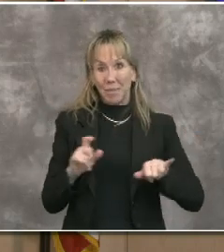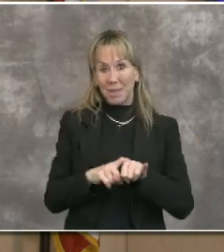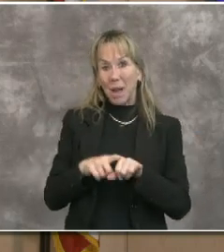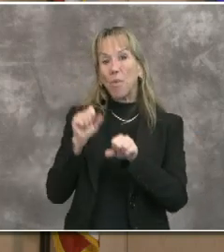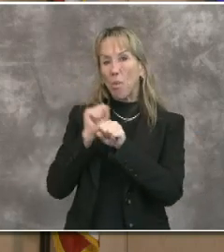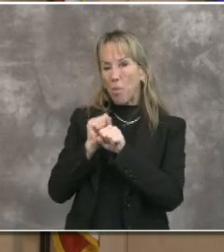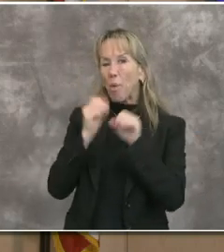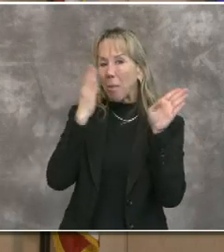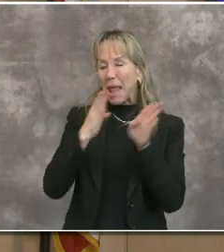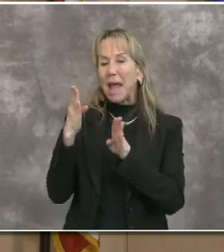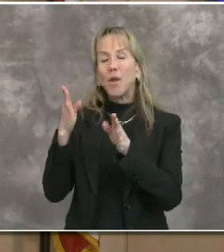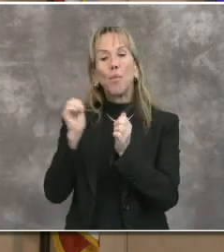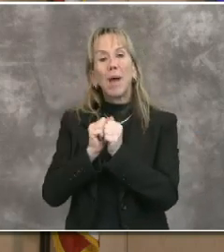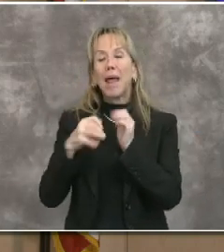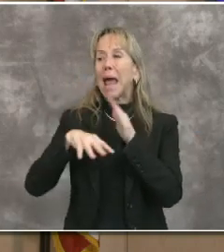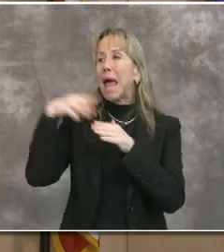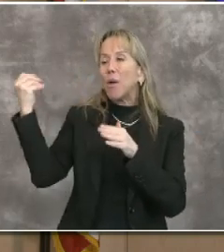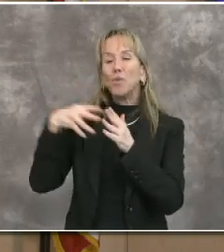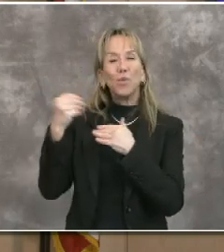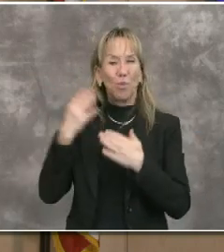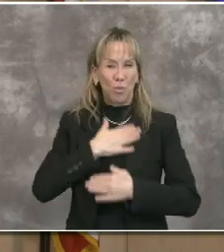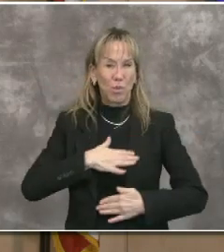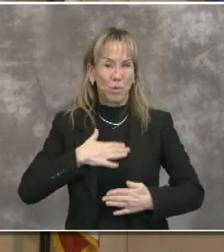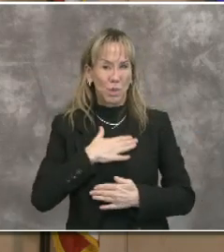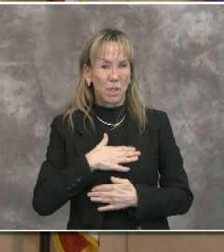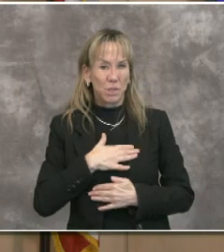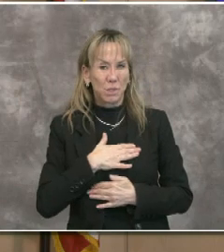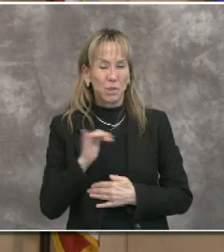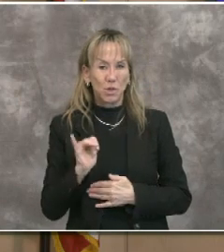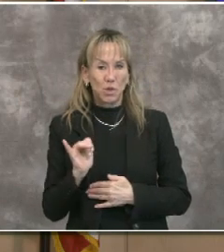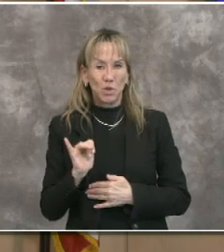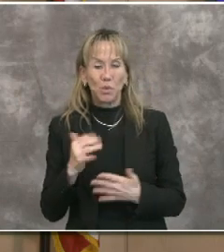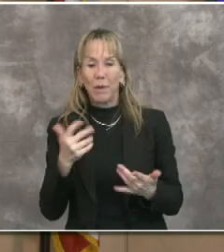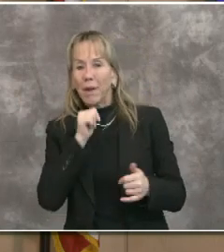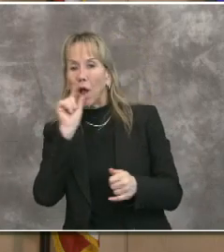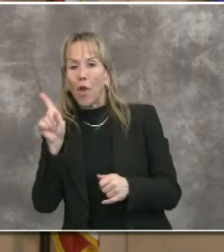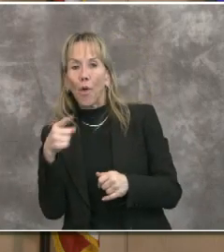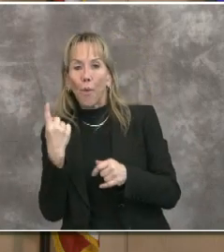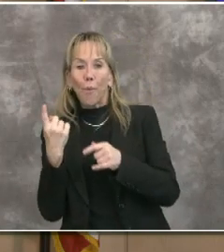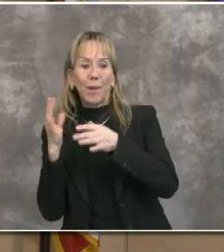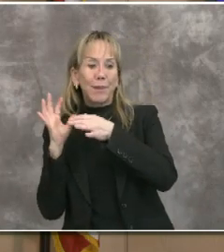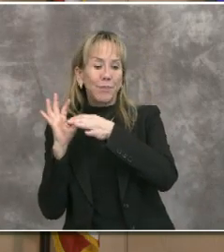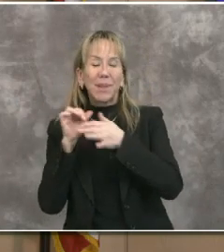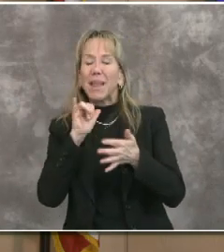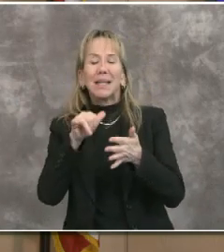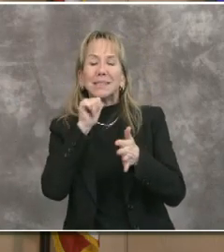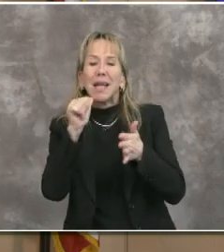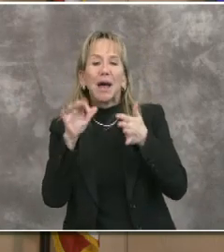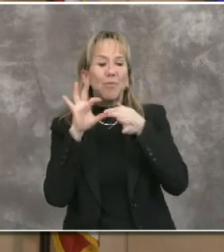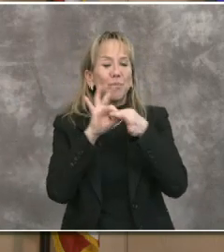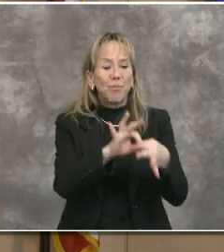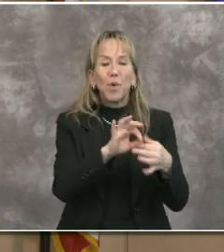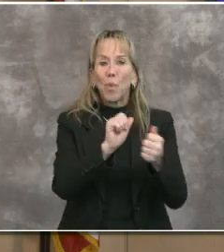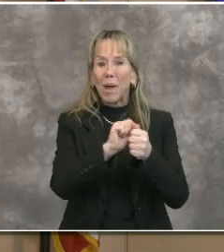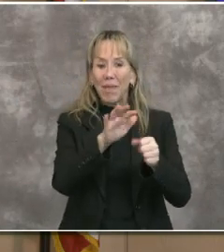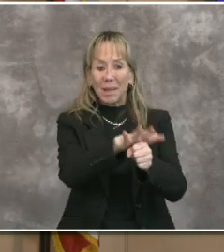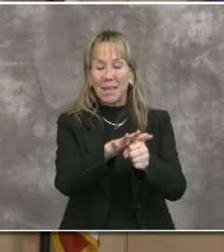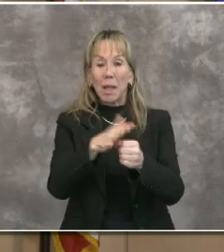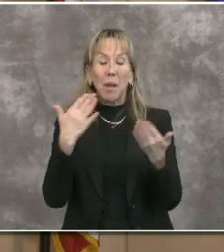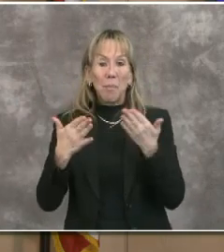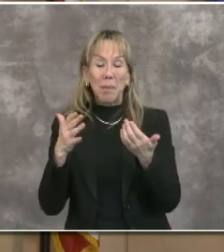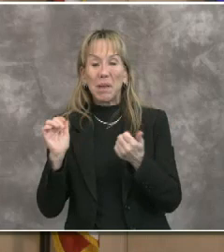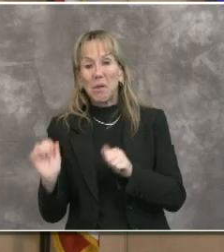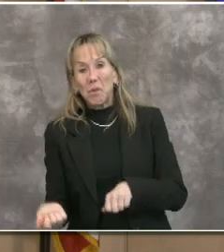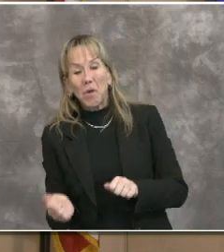on plans for outdoor recreation that isn't necessarily tied to a jurisdiction. So that would include golf courses, perhaps